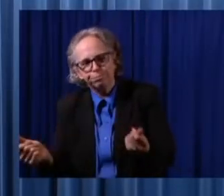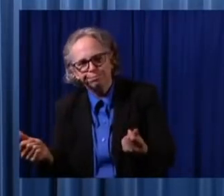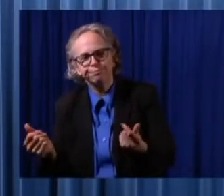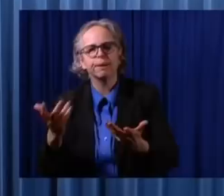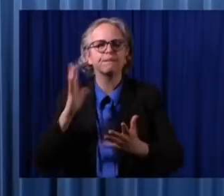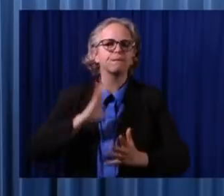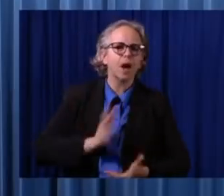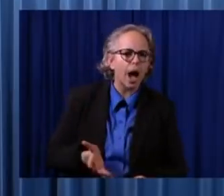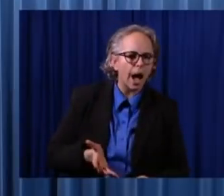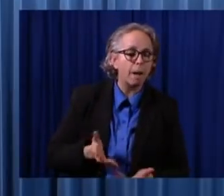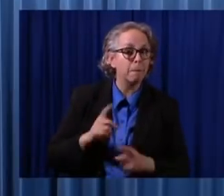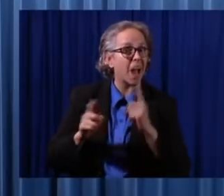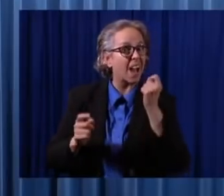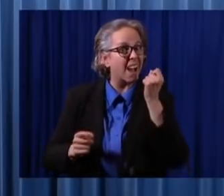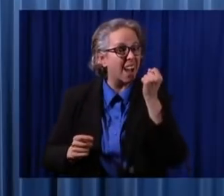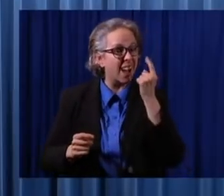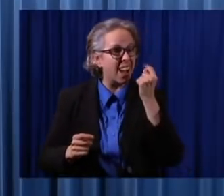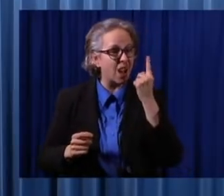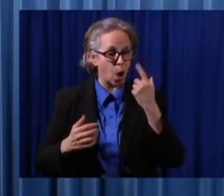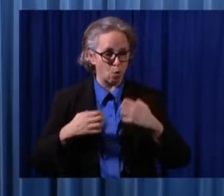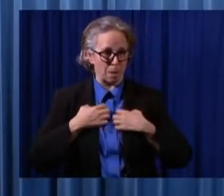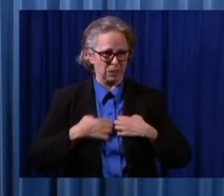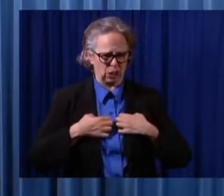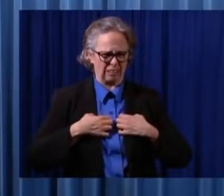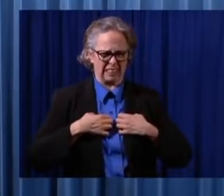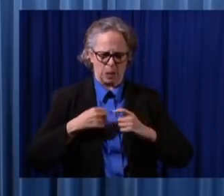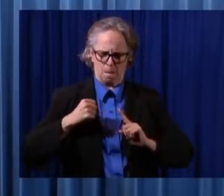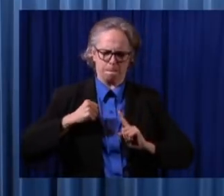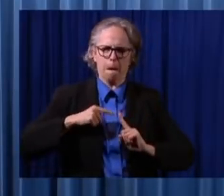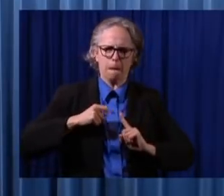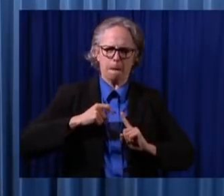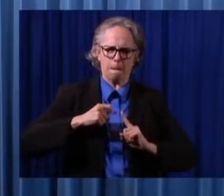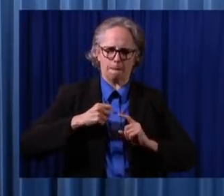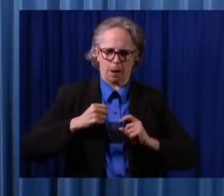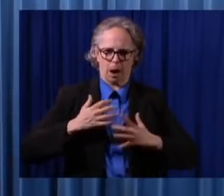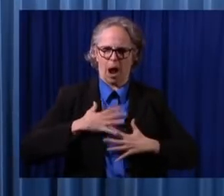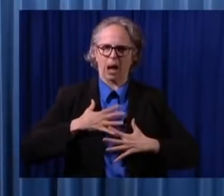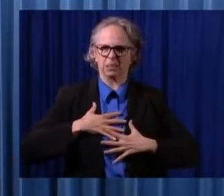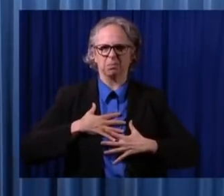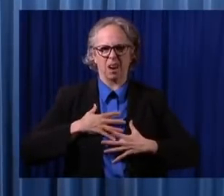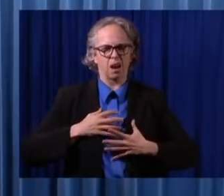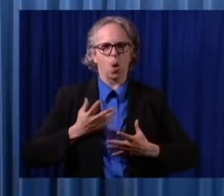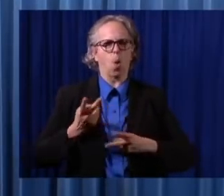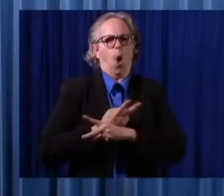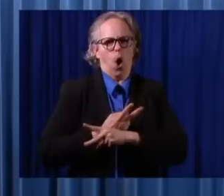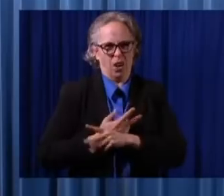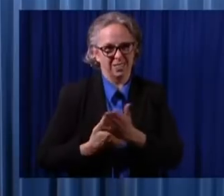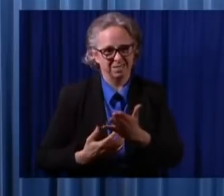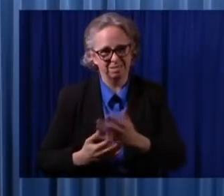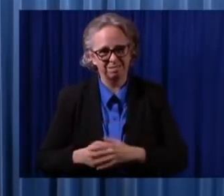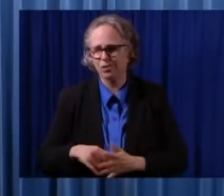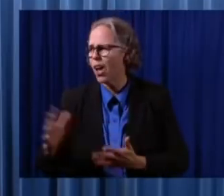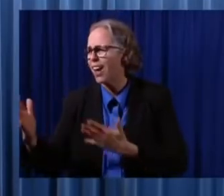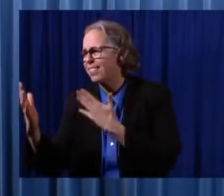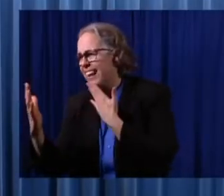can trigger their asthma. Dr. Edwards, thank you very, very much. We'll let you get back to helping